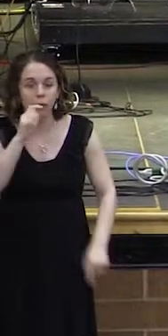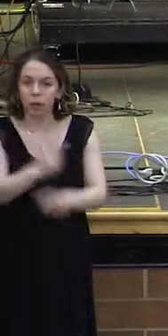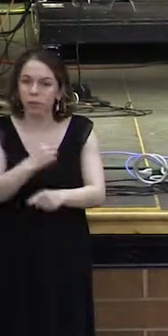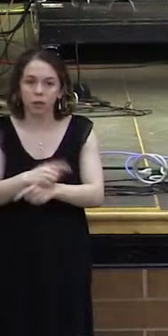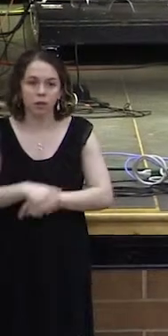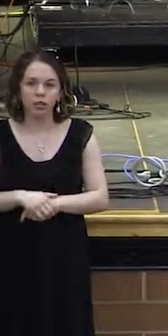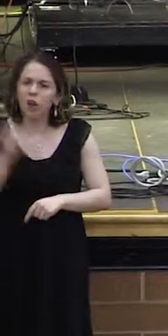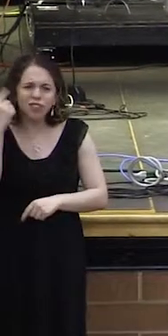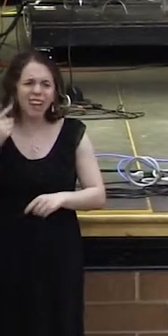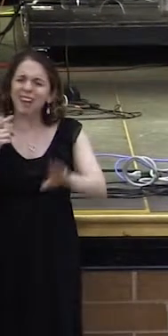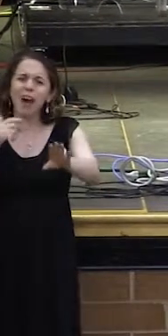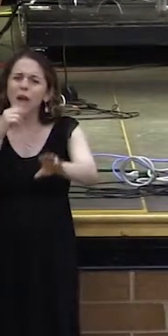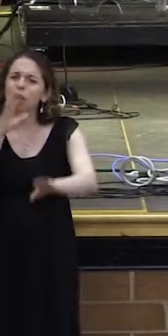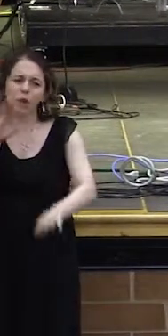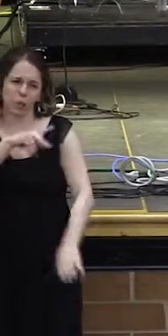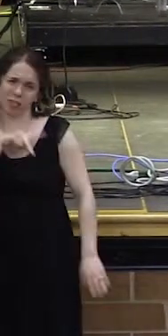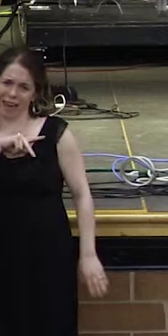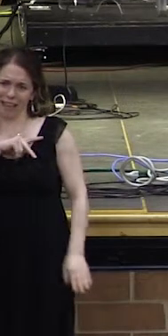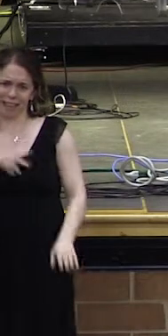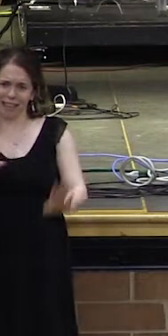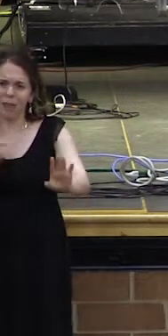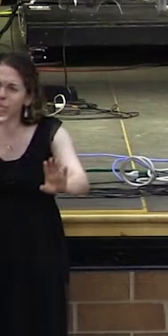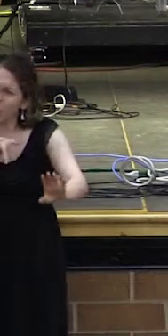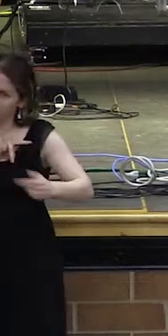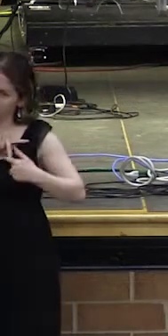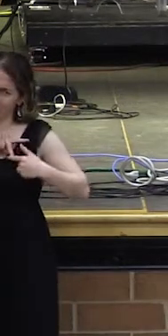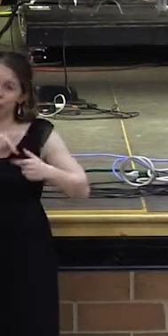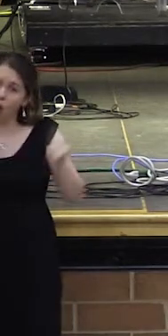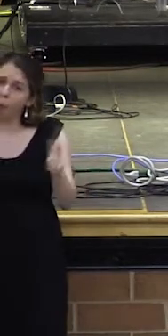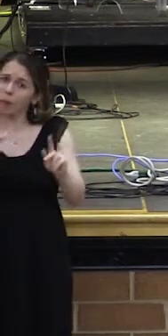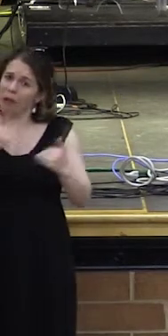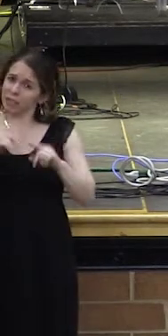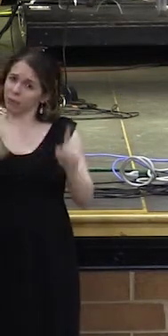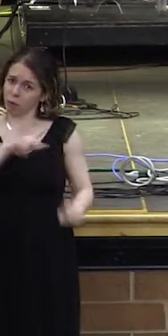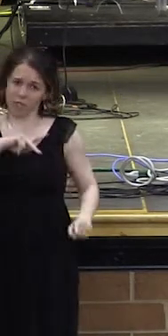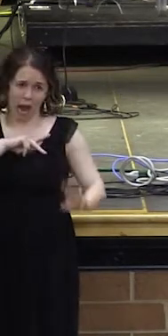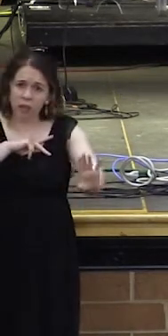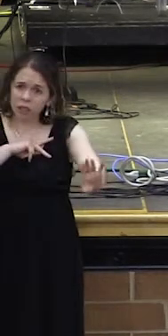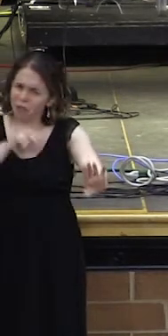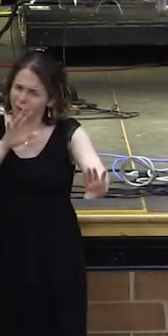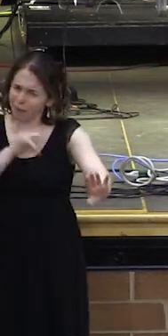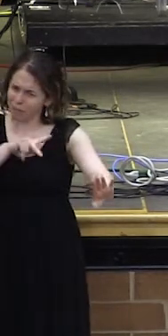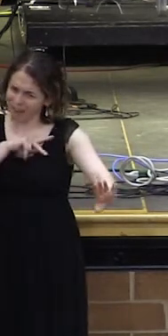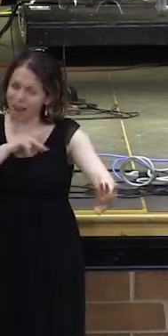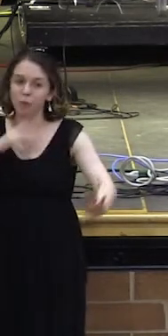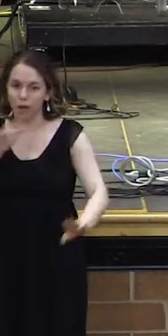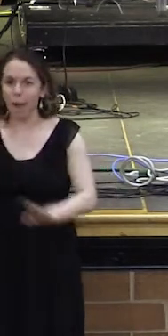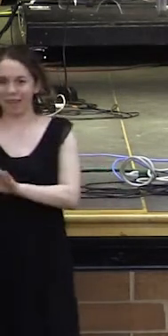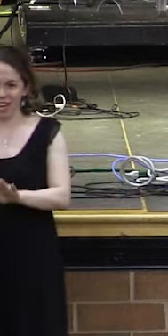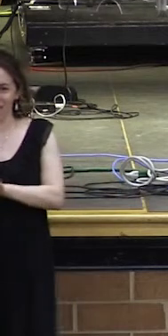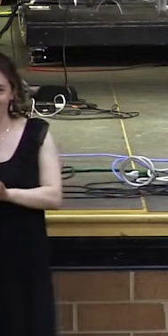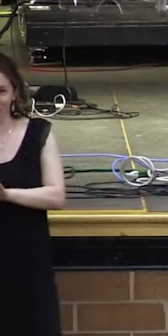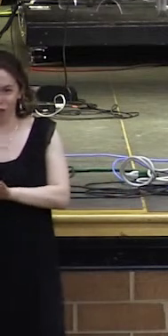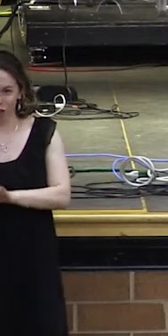not about personality so I like this type of personal I don't like this person so I'm going to run them off no let me tell you something when they're preaching